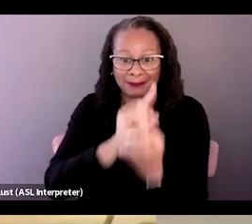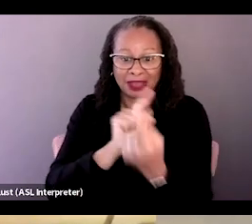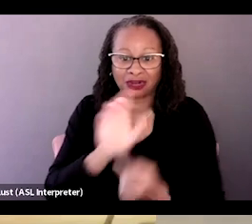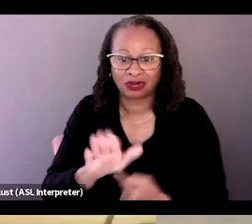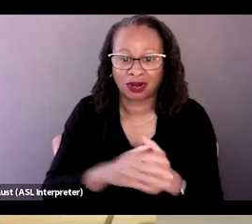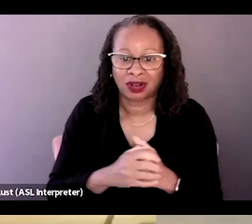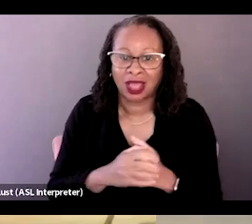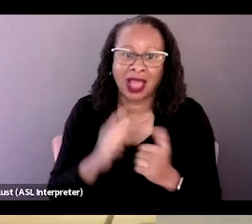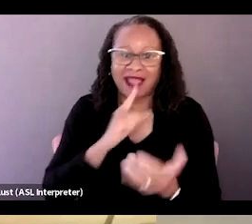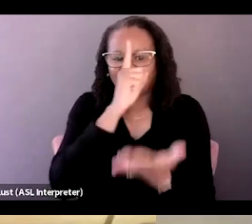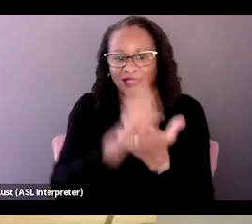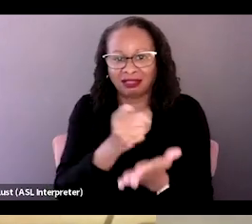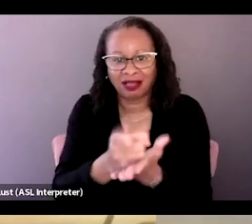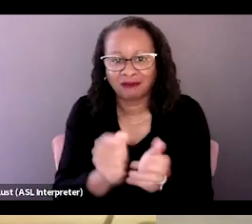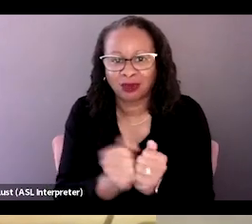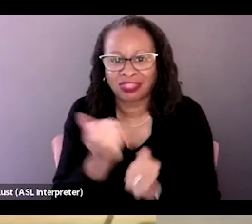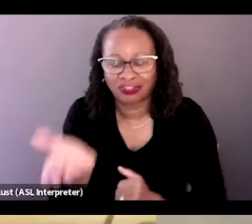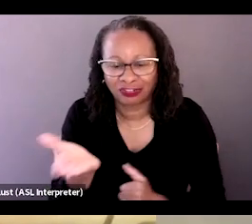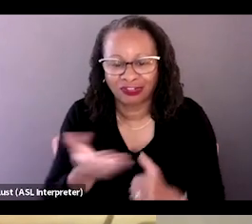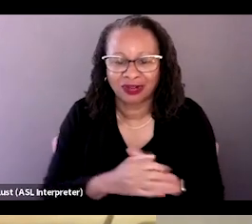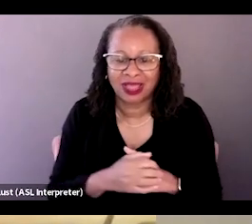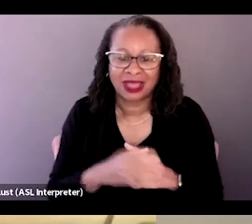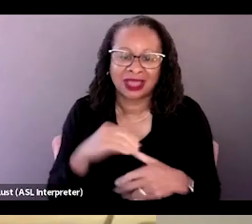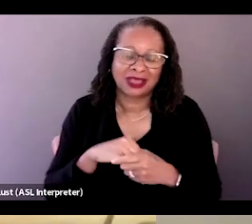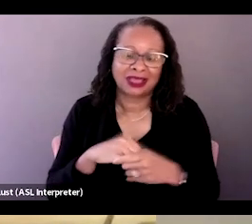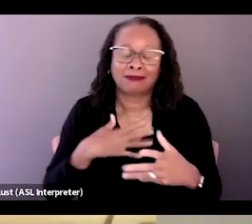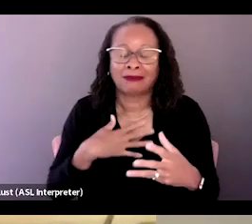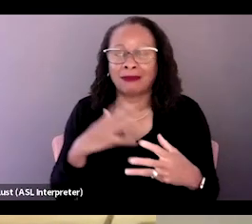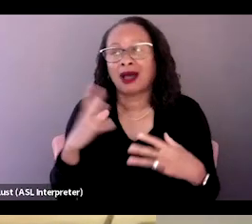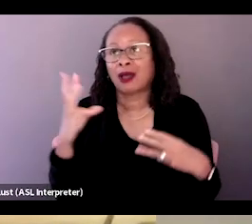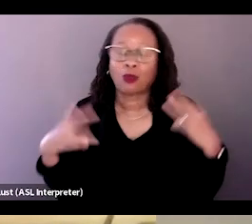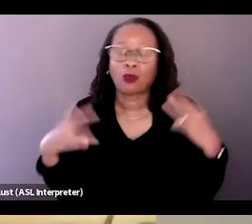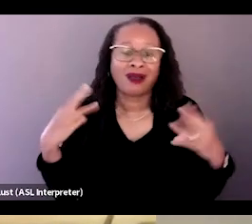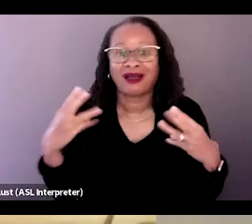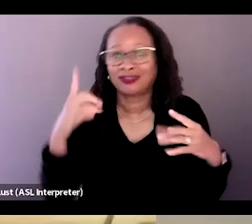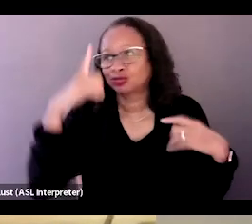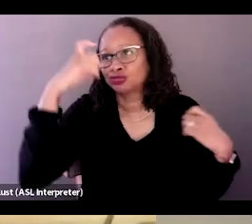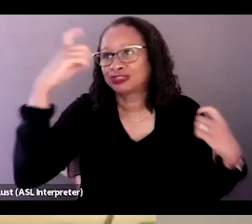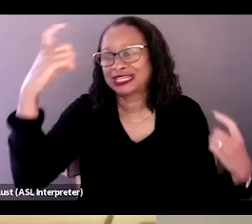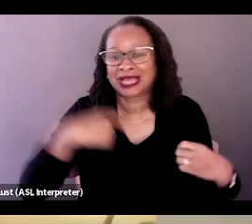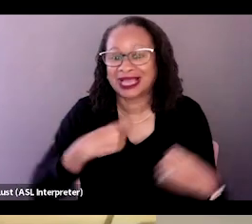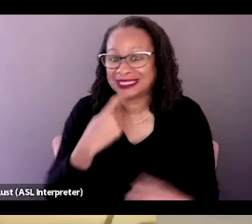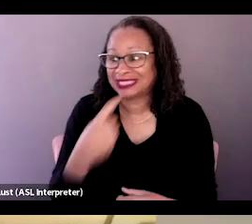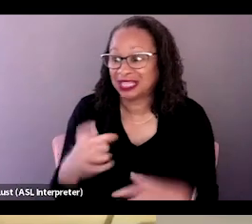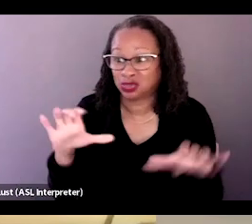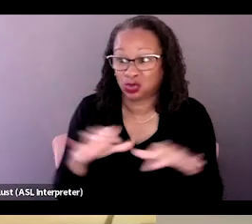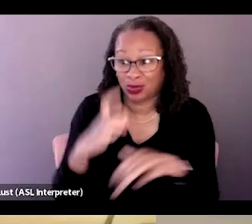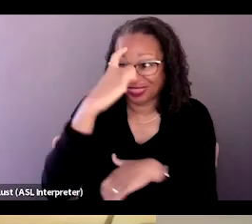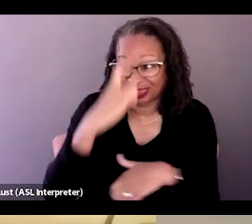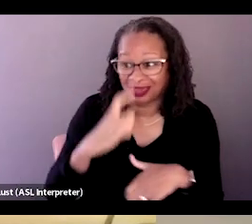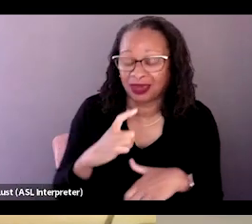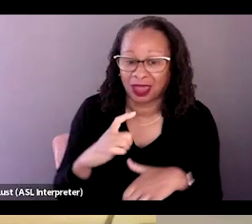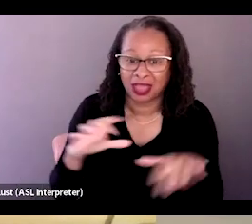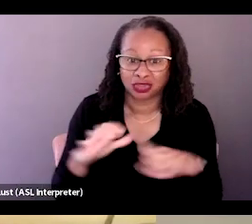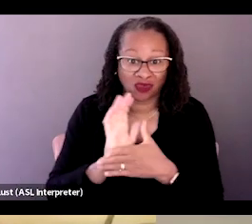in love with her, and I was like, in my wildest dreams, you know, like I said to her, do you think to